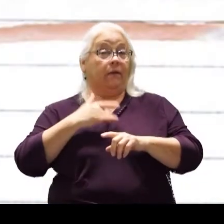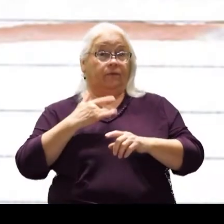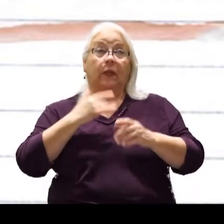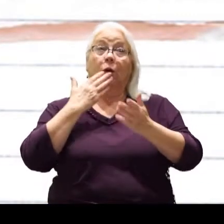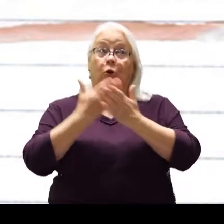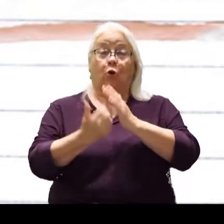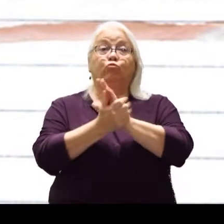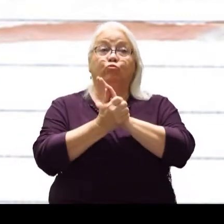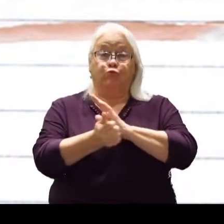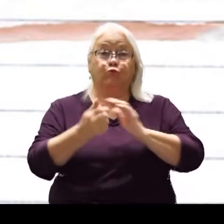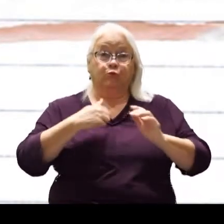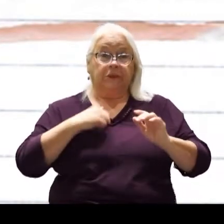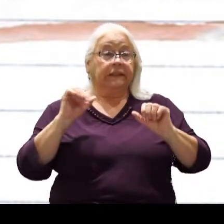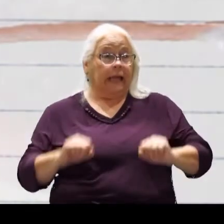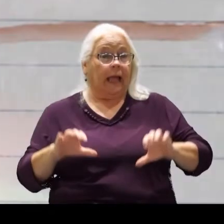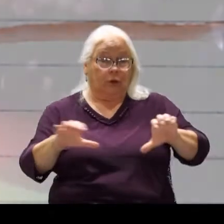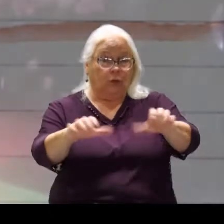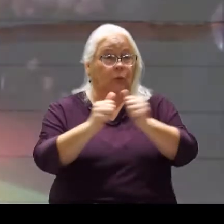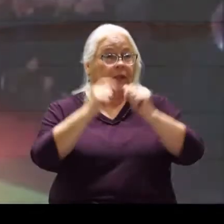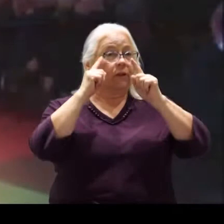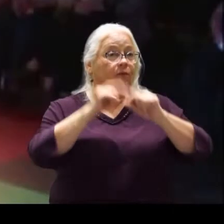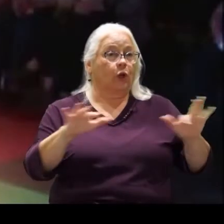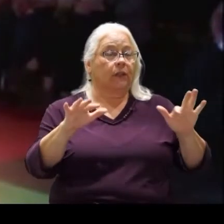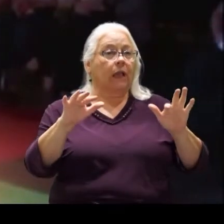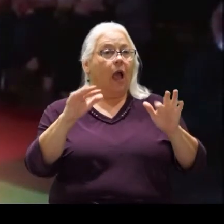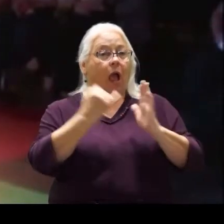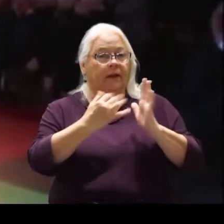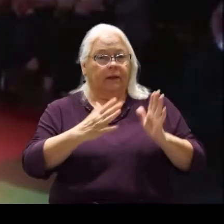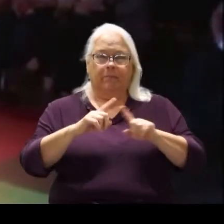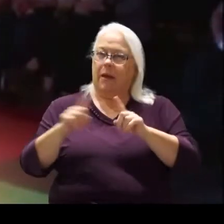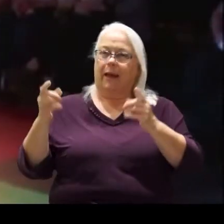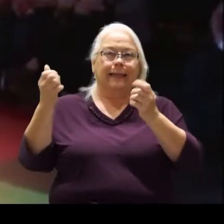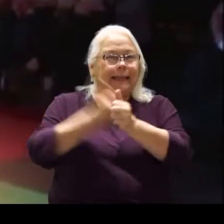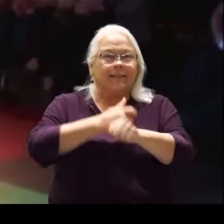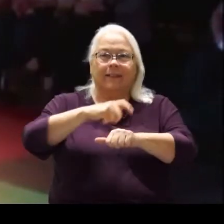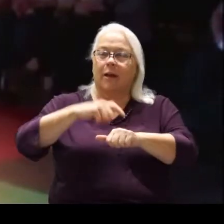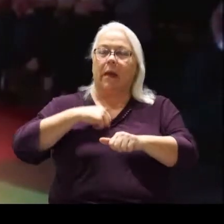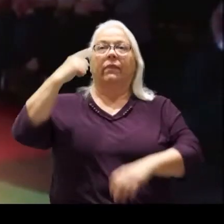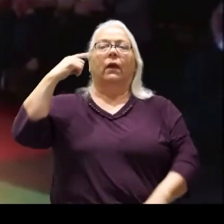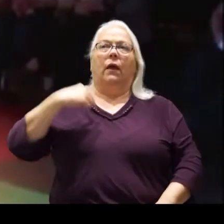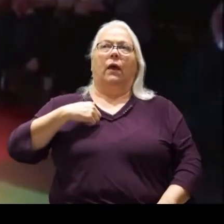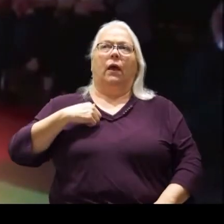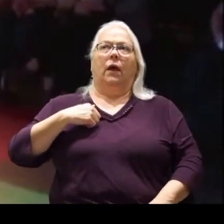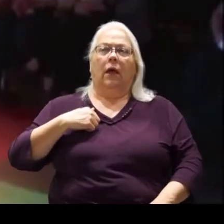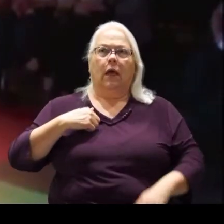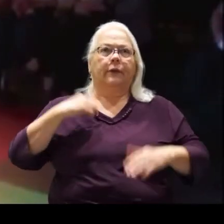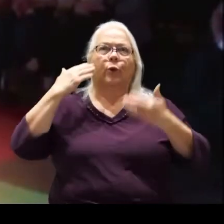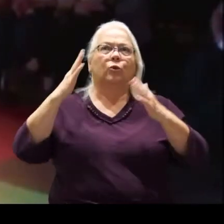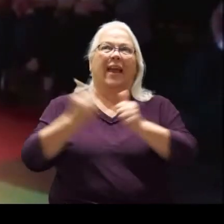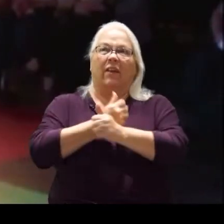remarkable performers, each time I dive in, I'm reminded that there's so much more I don't know. So I